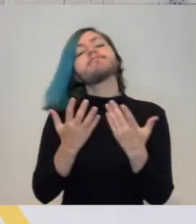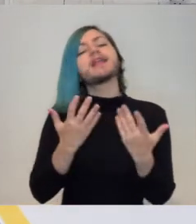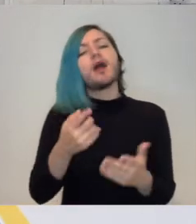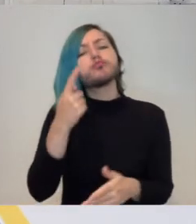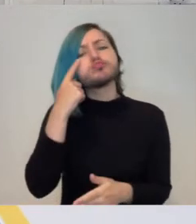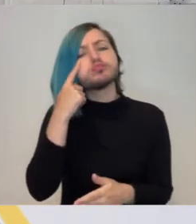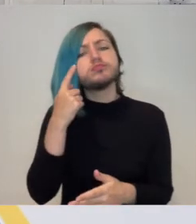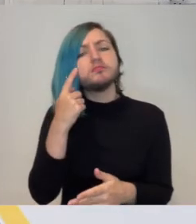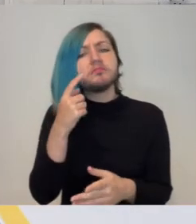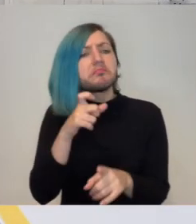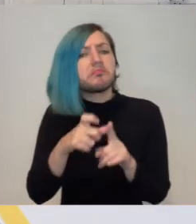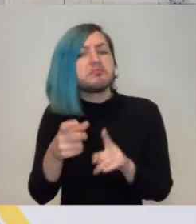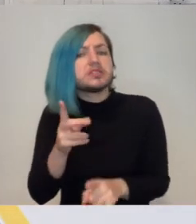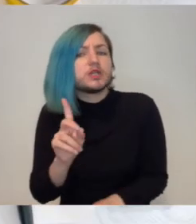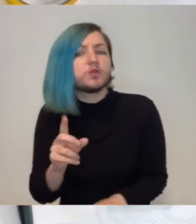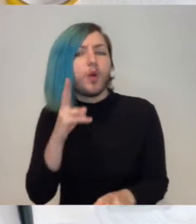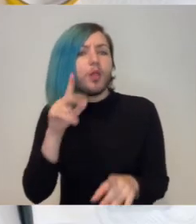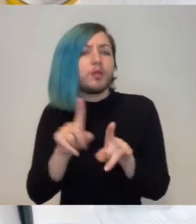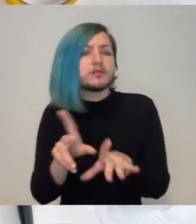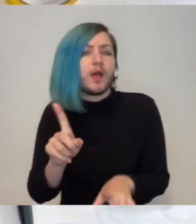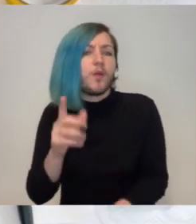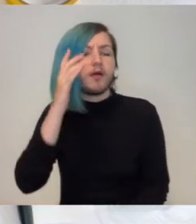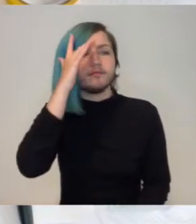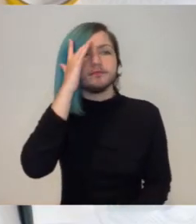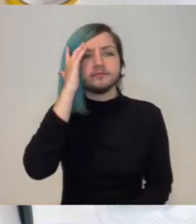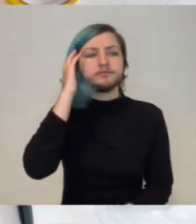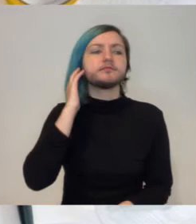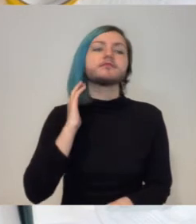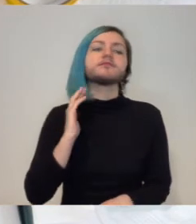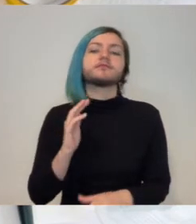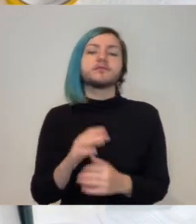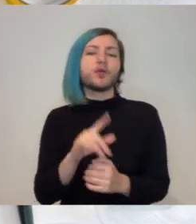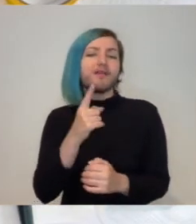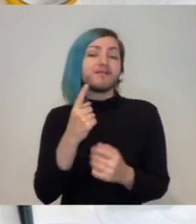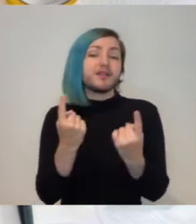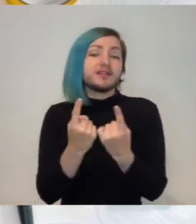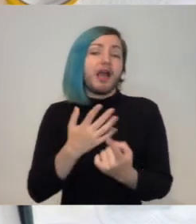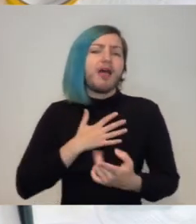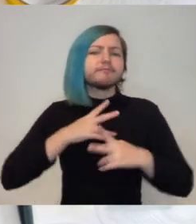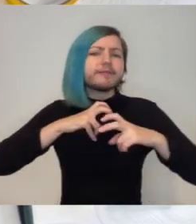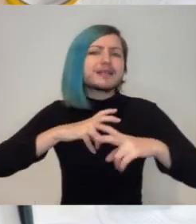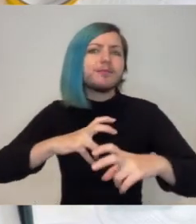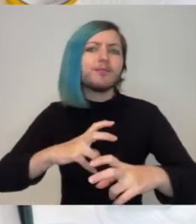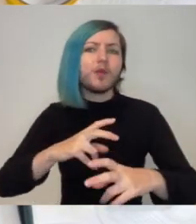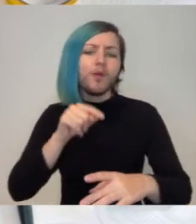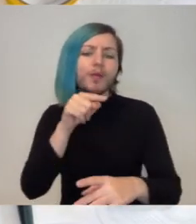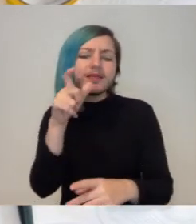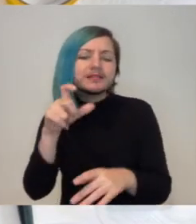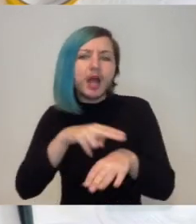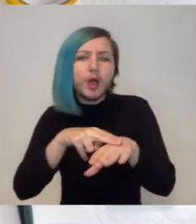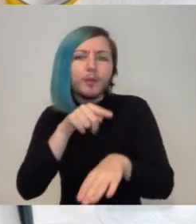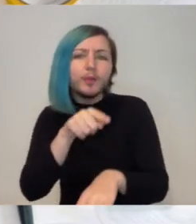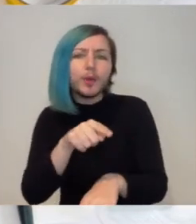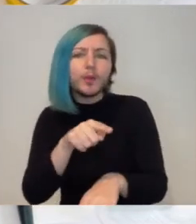see what it can do first of all. So I like to explore what blue